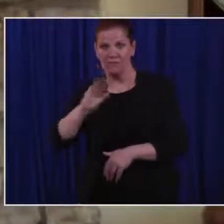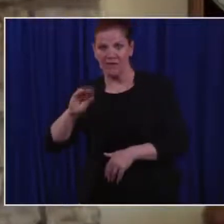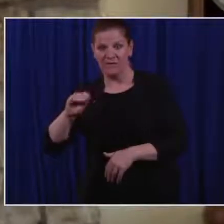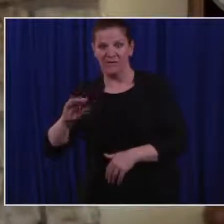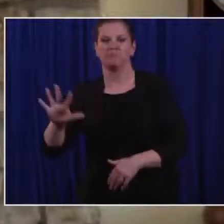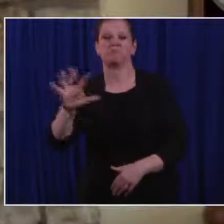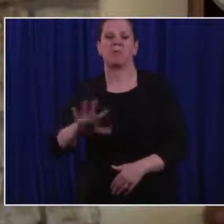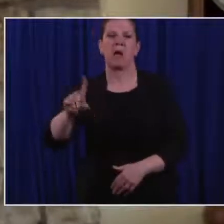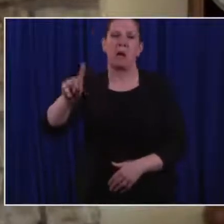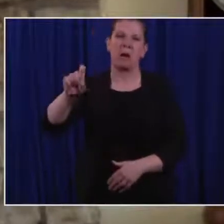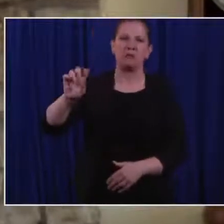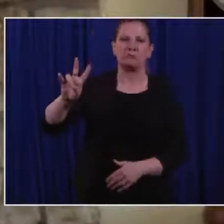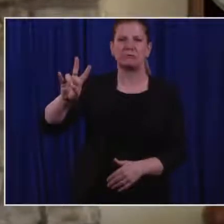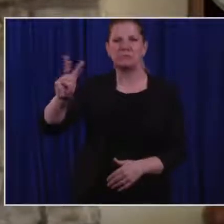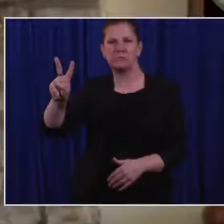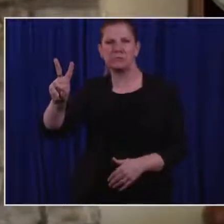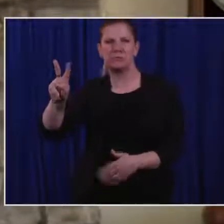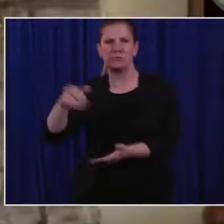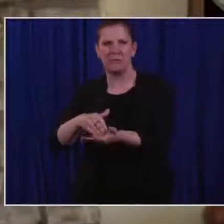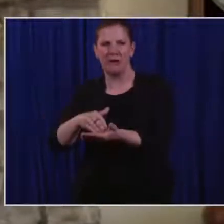give you some idea. We're opening